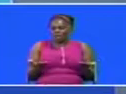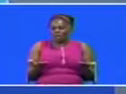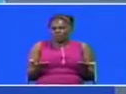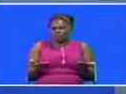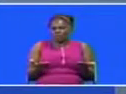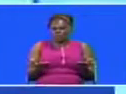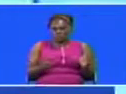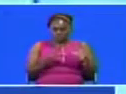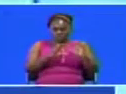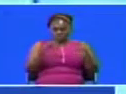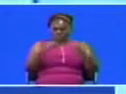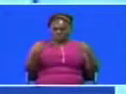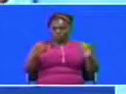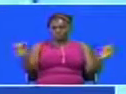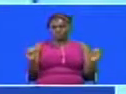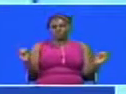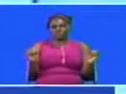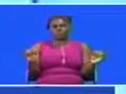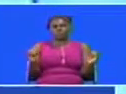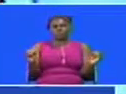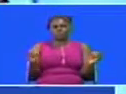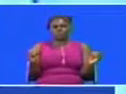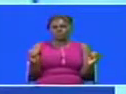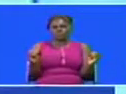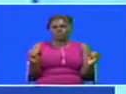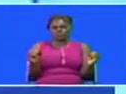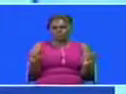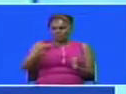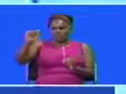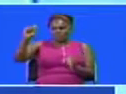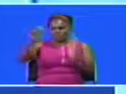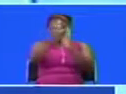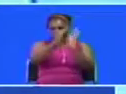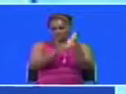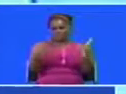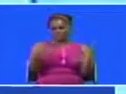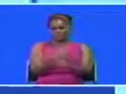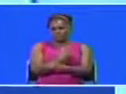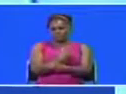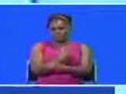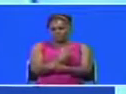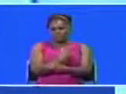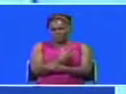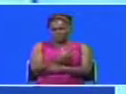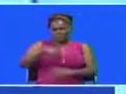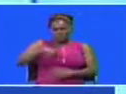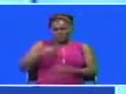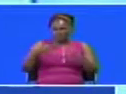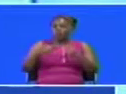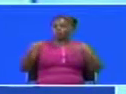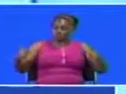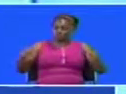and not aligned with the opposition in the sense of a political agenda. We How are you in, aligned? We are in the